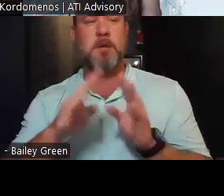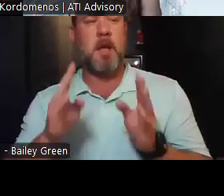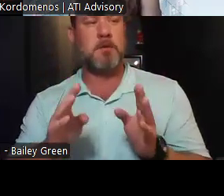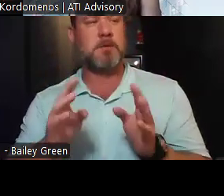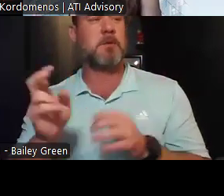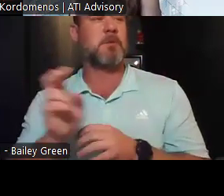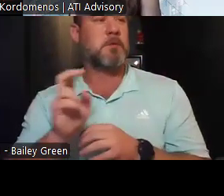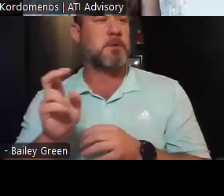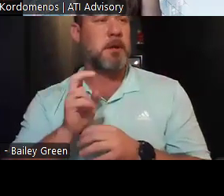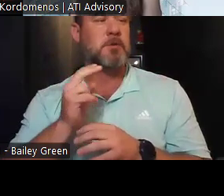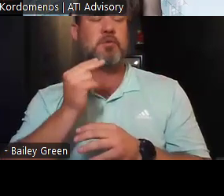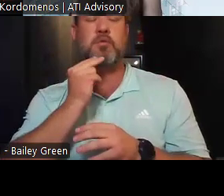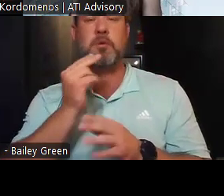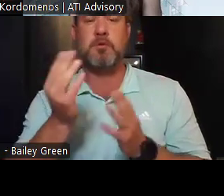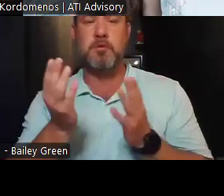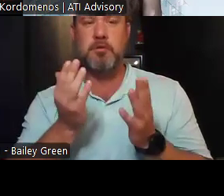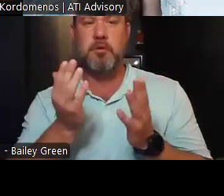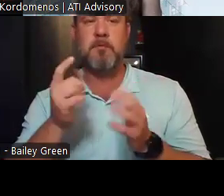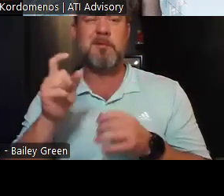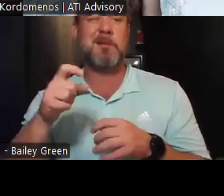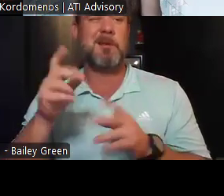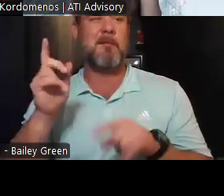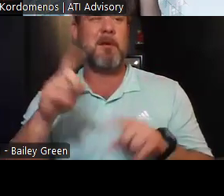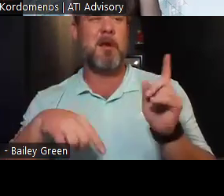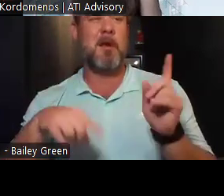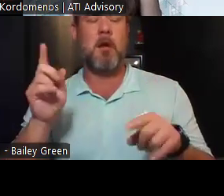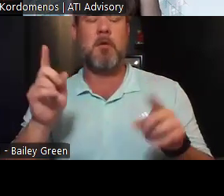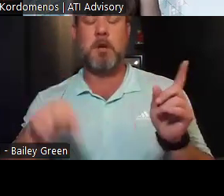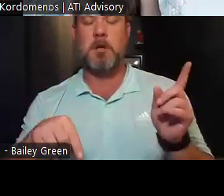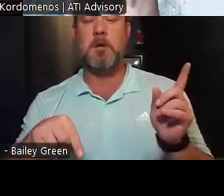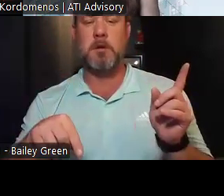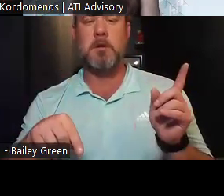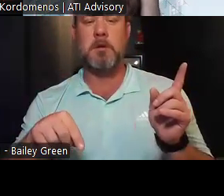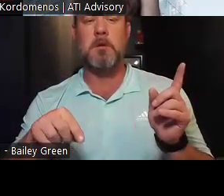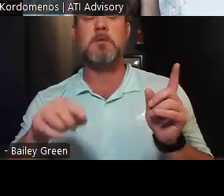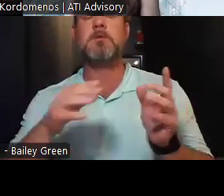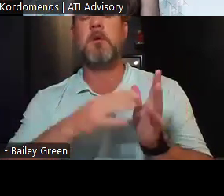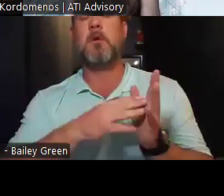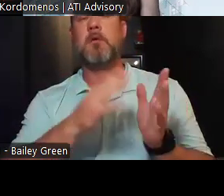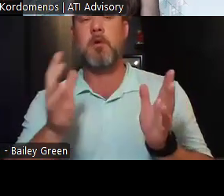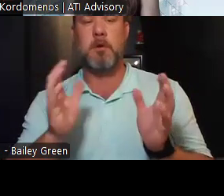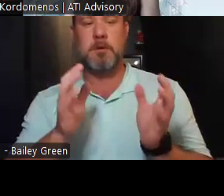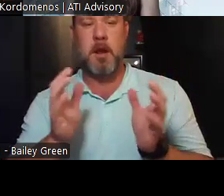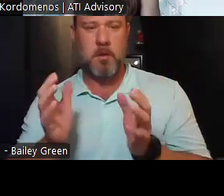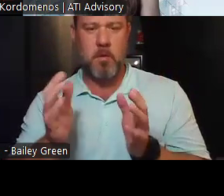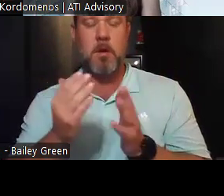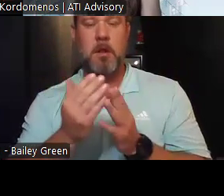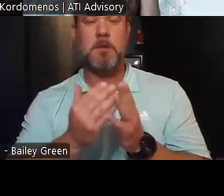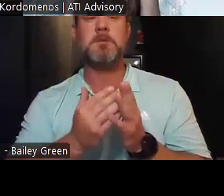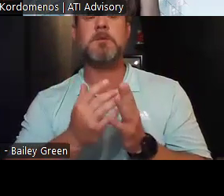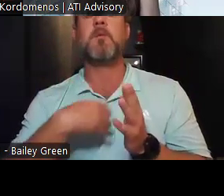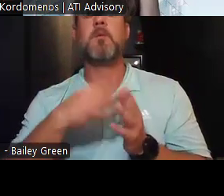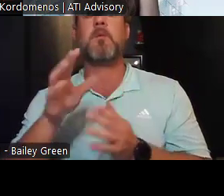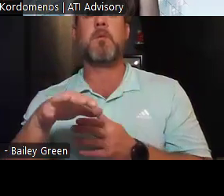transportation, nutrition services, the needs are varied and great. And so across these categories listed here, we